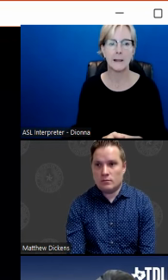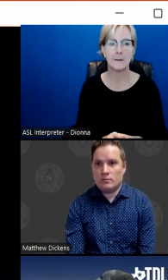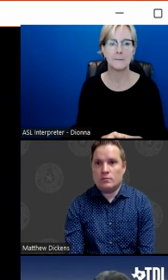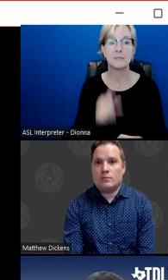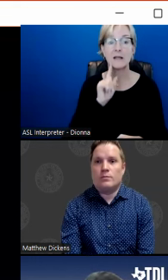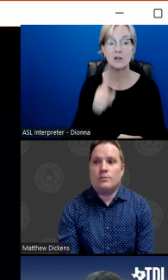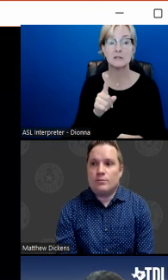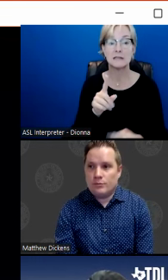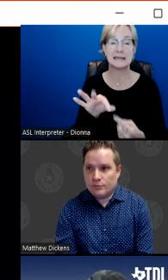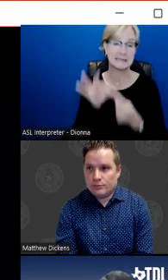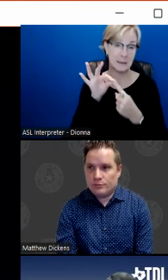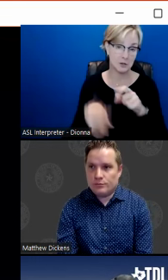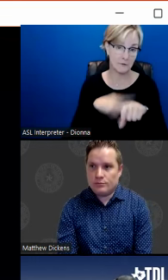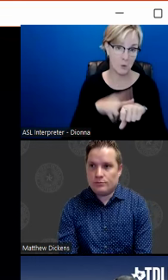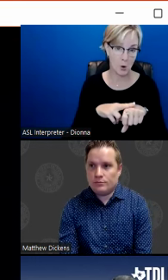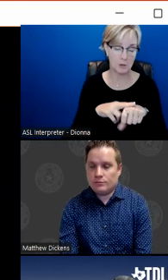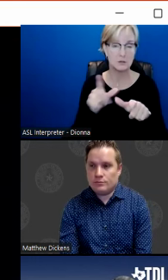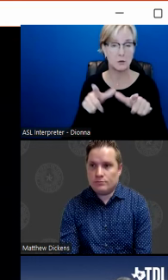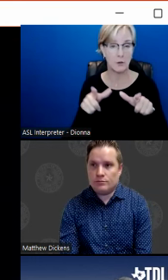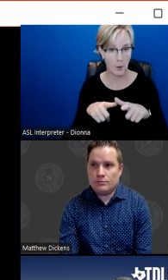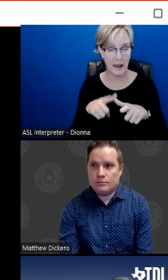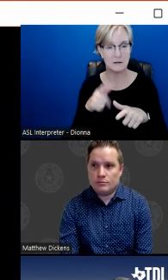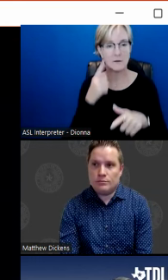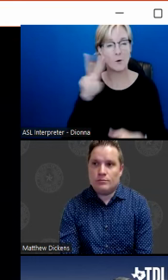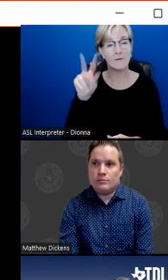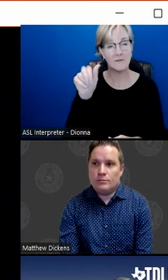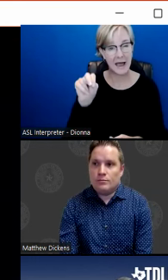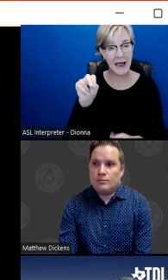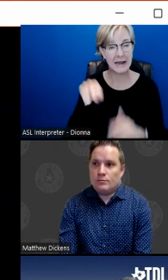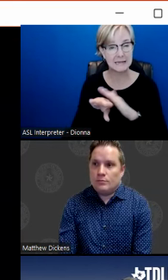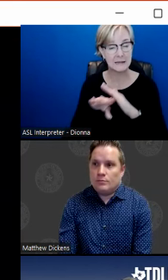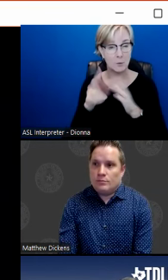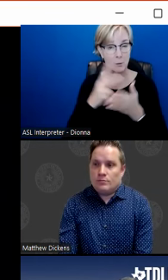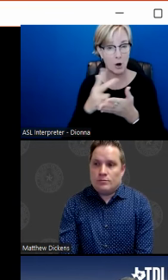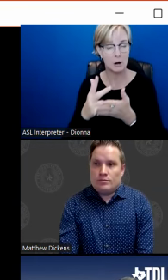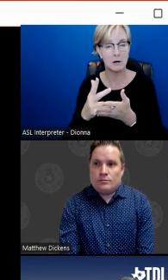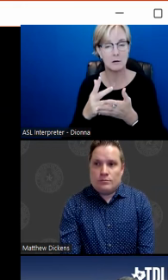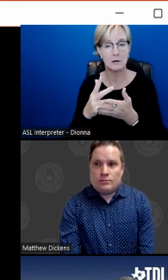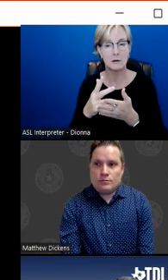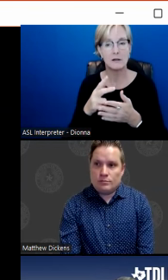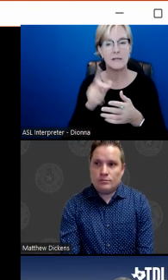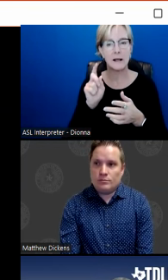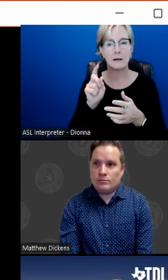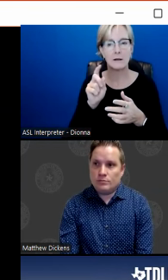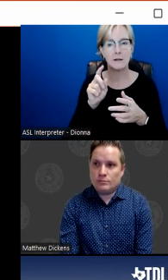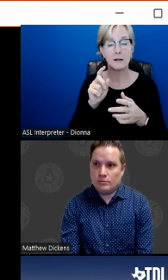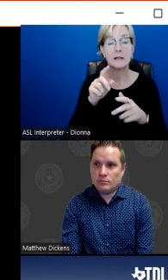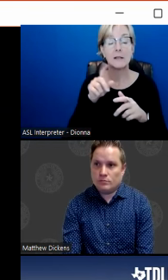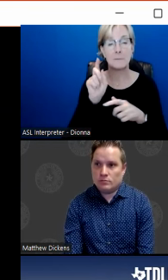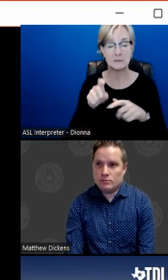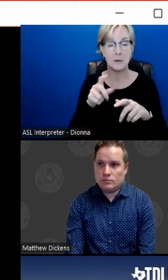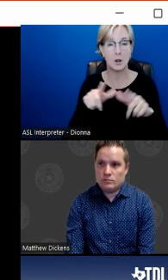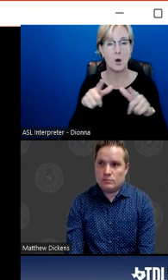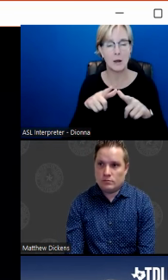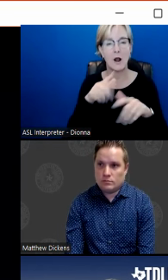There is an exception, of course, to the location for van accessible parking spaces dispersion, allowing them to be located